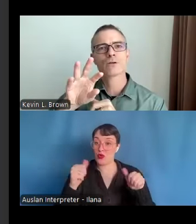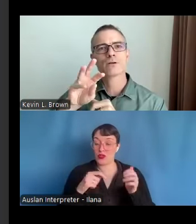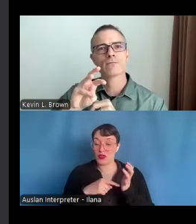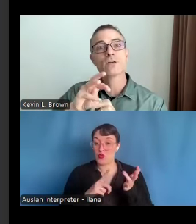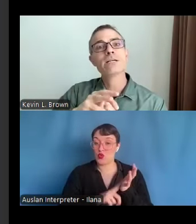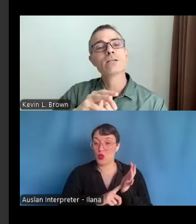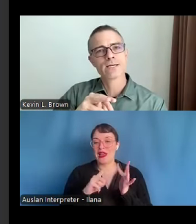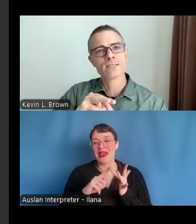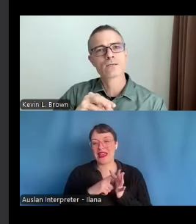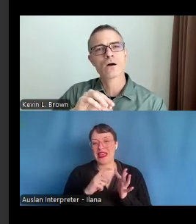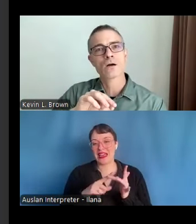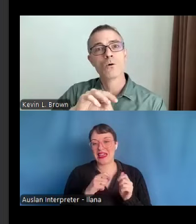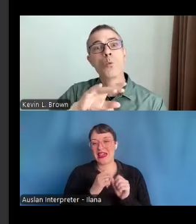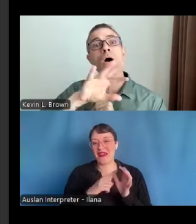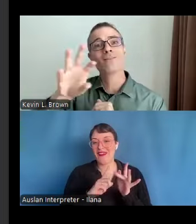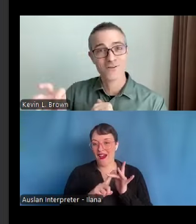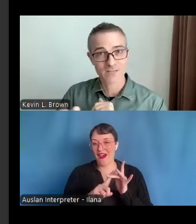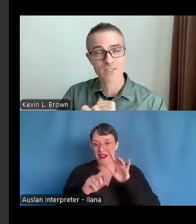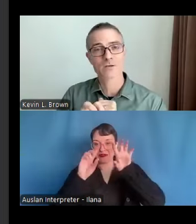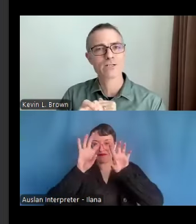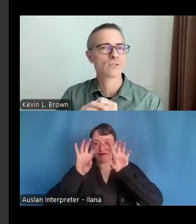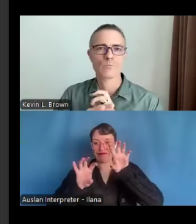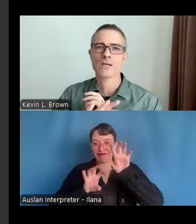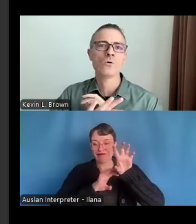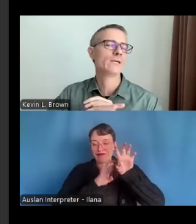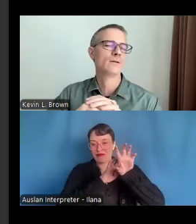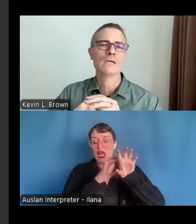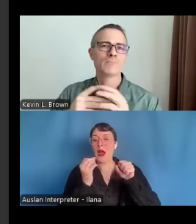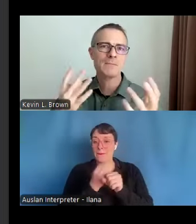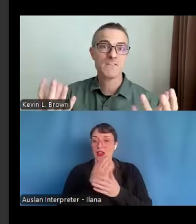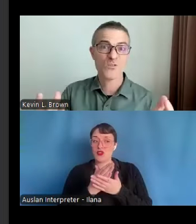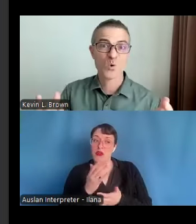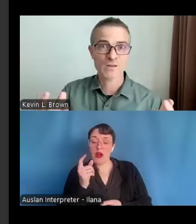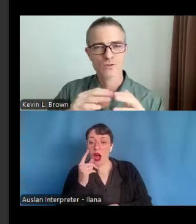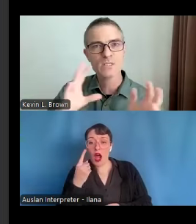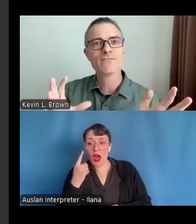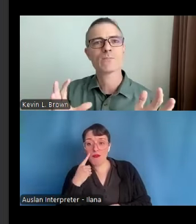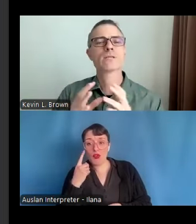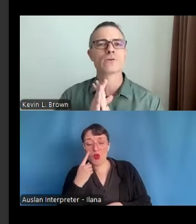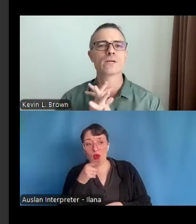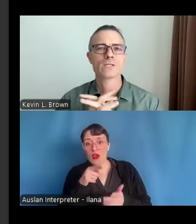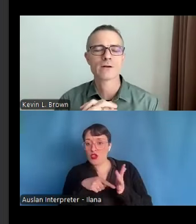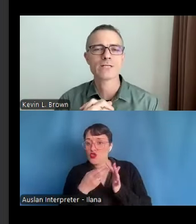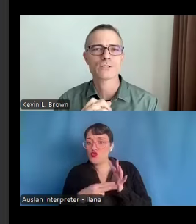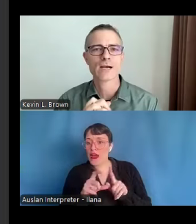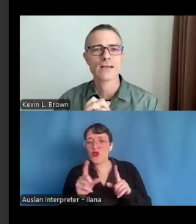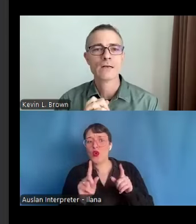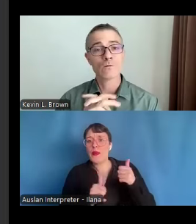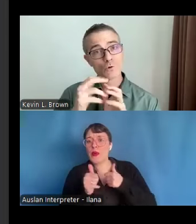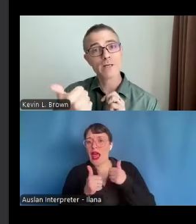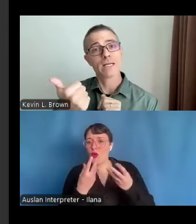make sure funding trends are one of the considerations, but only maybe a fourth, 25% of your considerations,